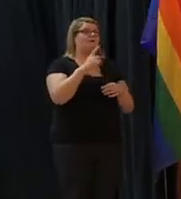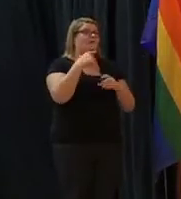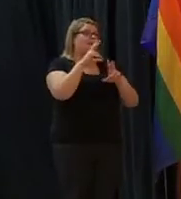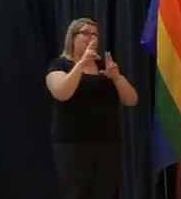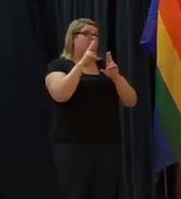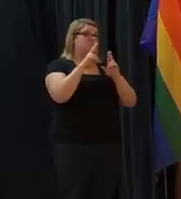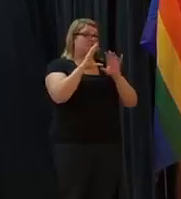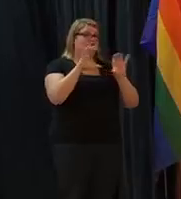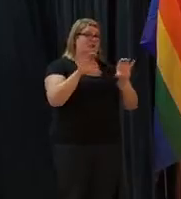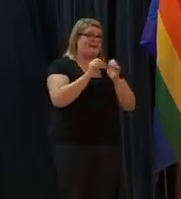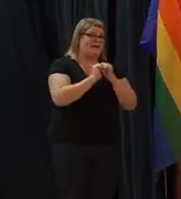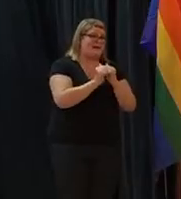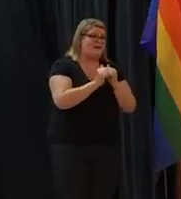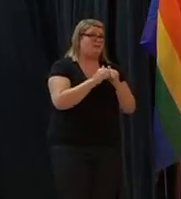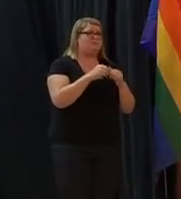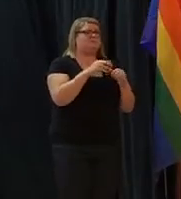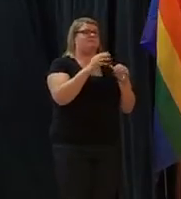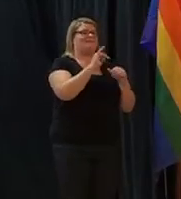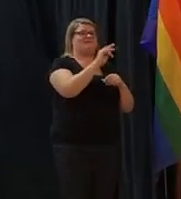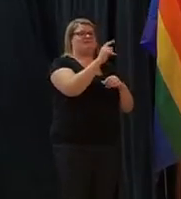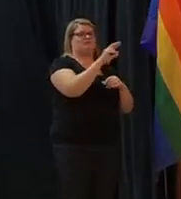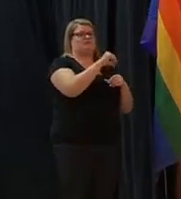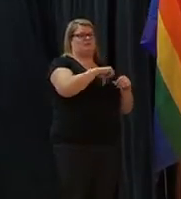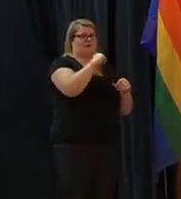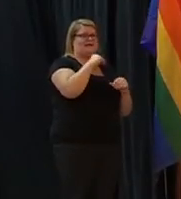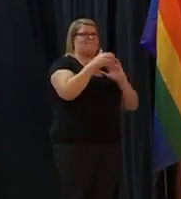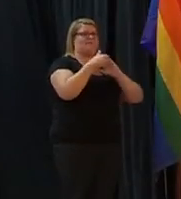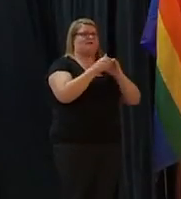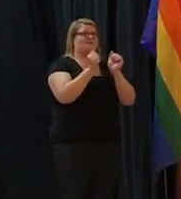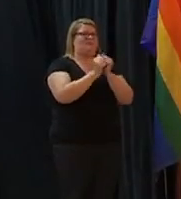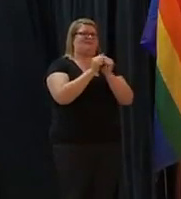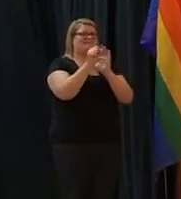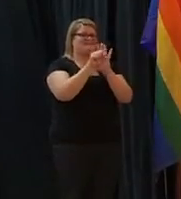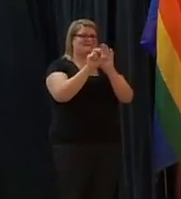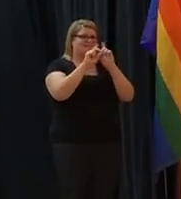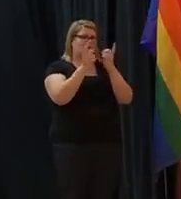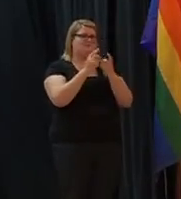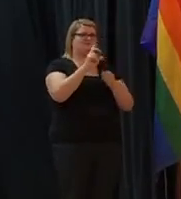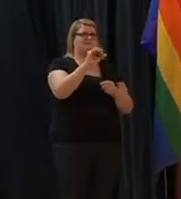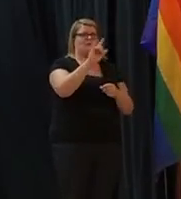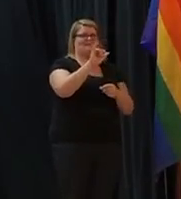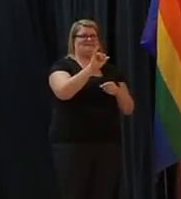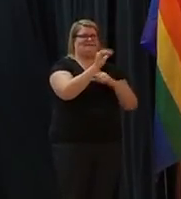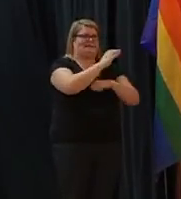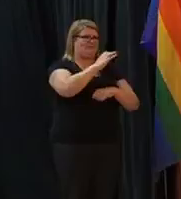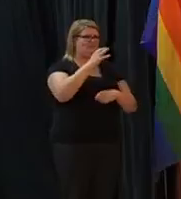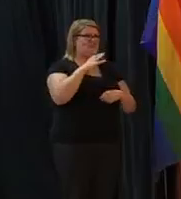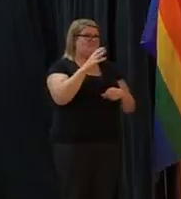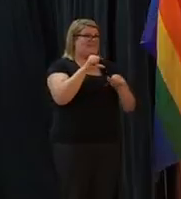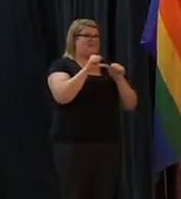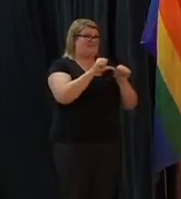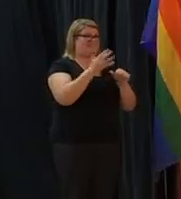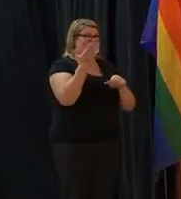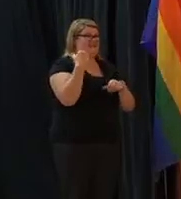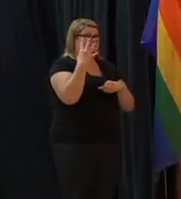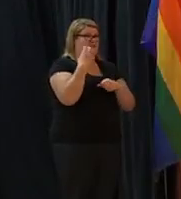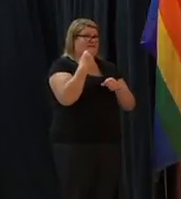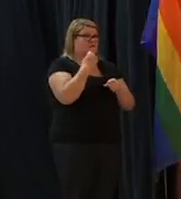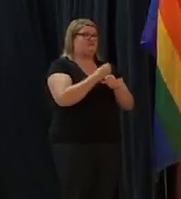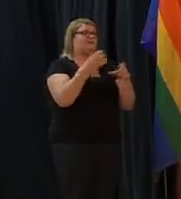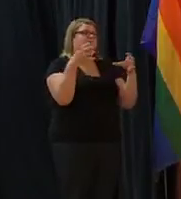continued efforts through Inner Pride and partnerships like this with the State Department, the Diplomacy Council, that in the last 4 years has brought